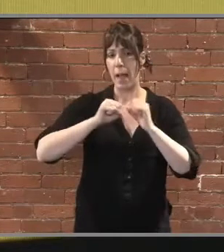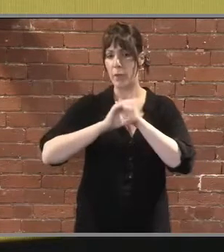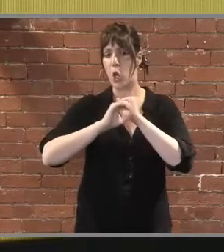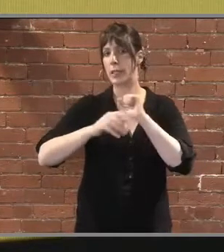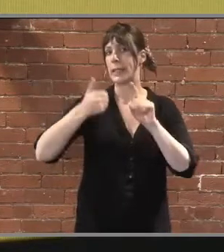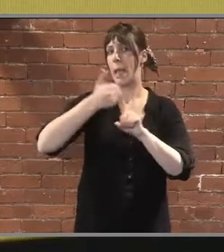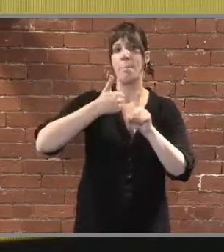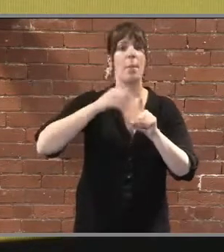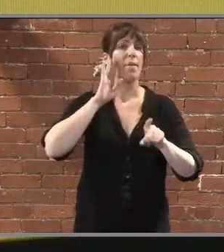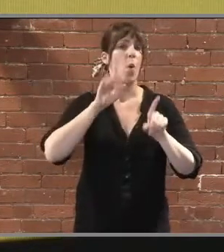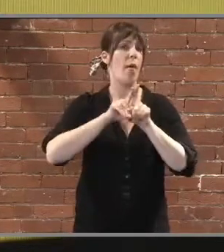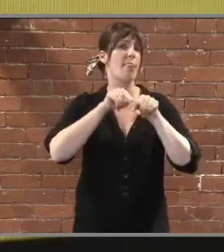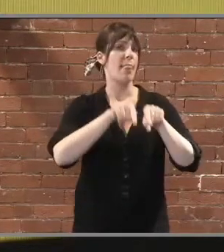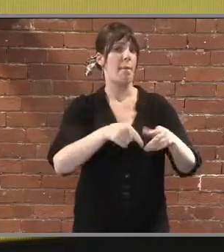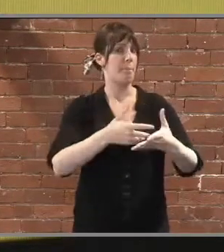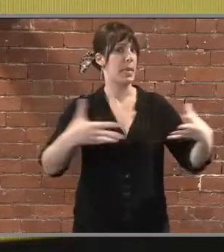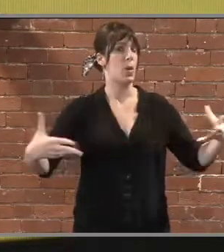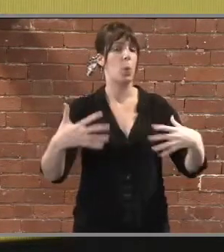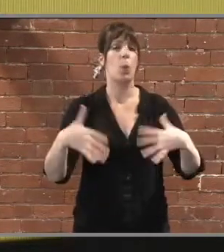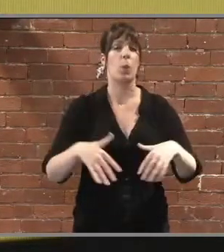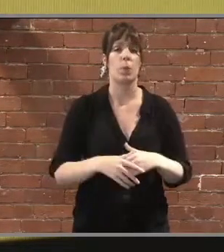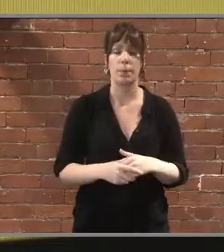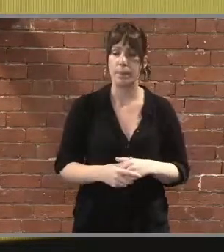that extent before.